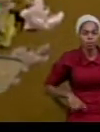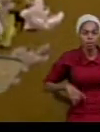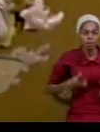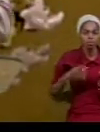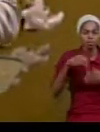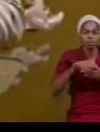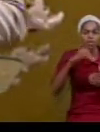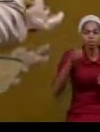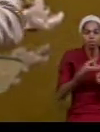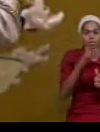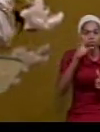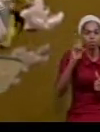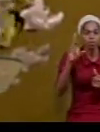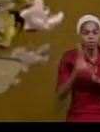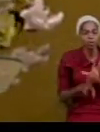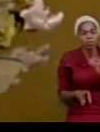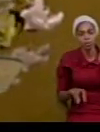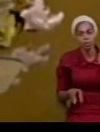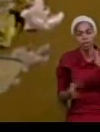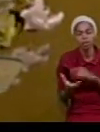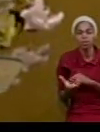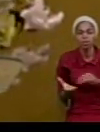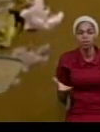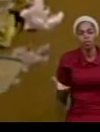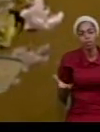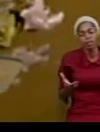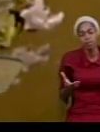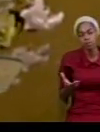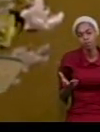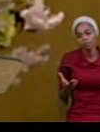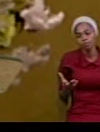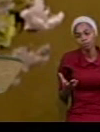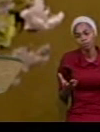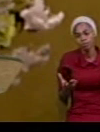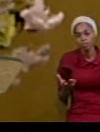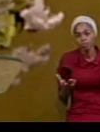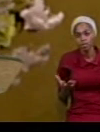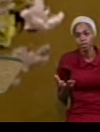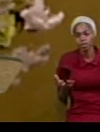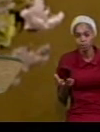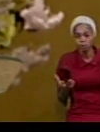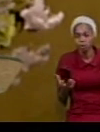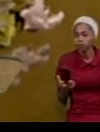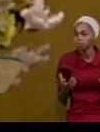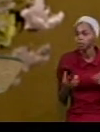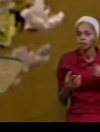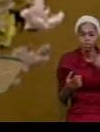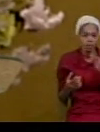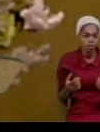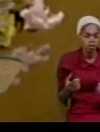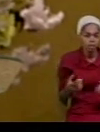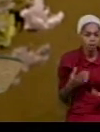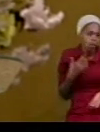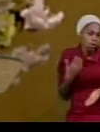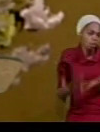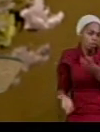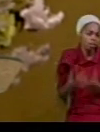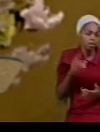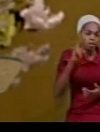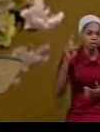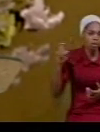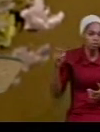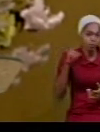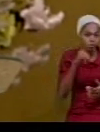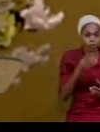verse 31. 1 Corinthians chapter 10, I read verse 31. It says, whether therefore